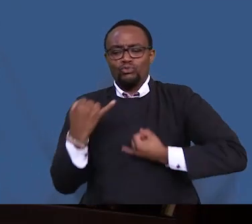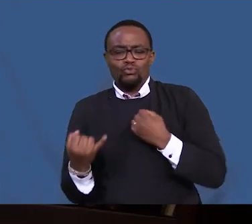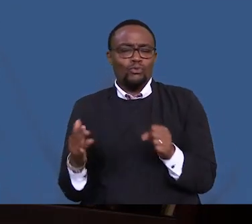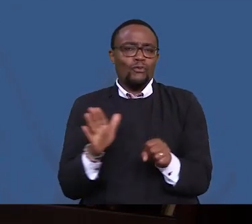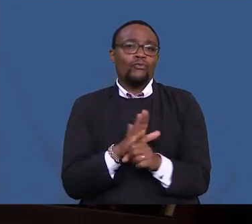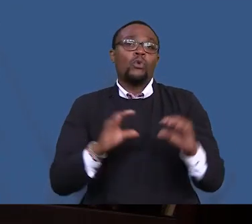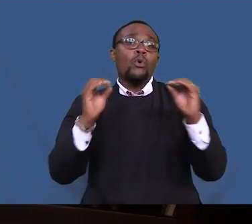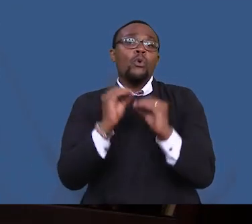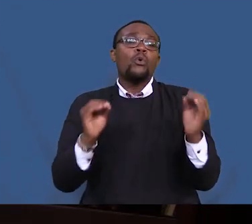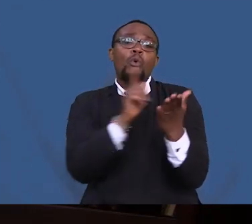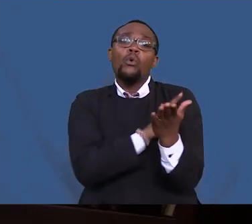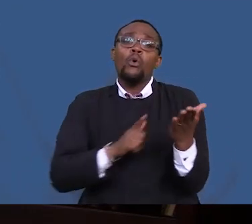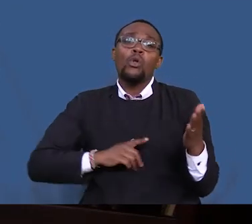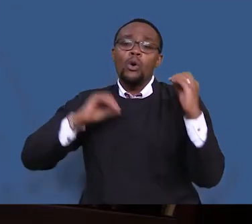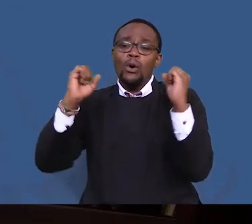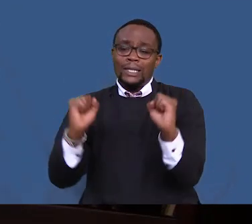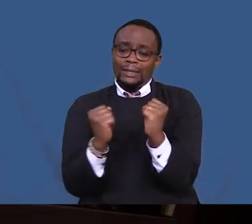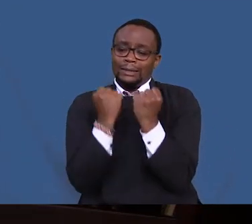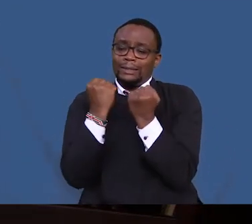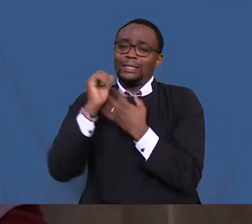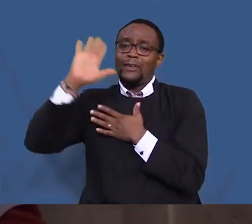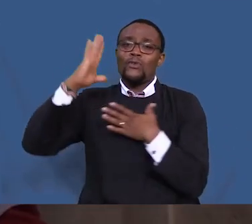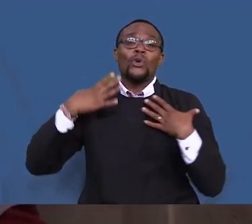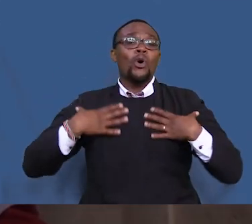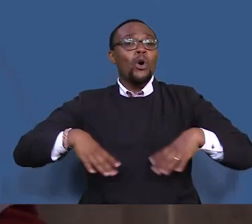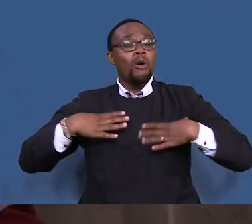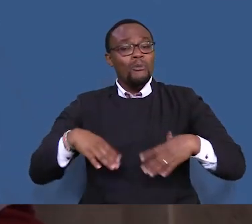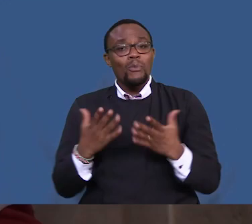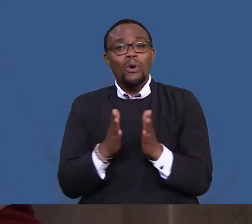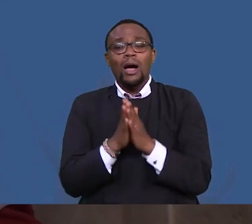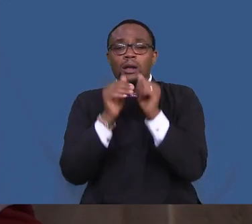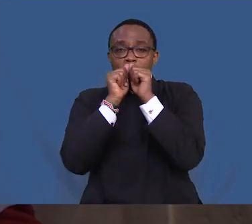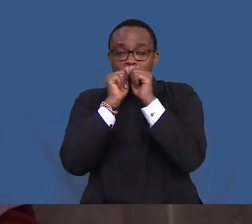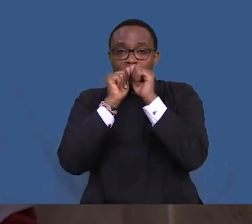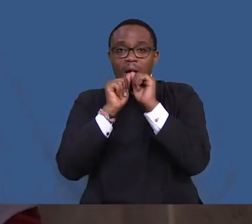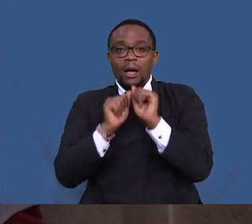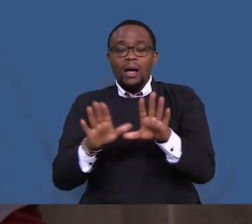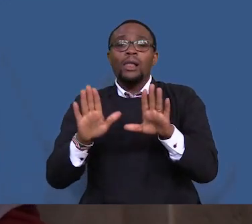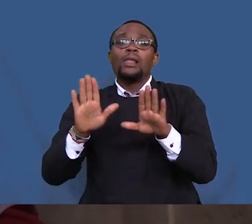O Lord, save thy people. And bless thine